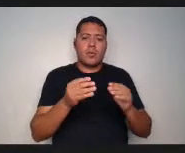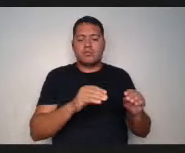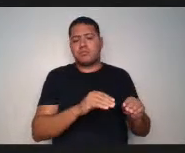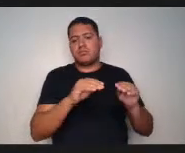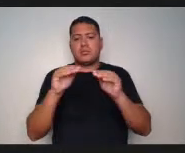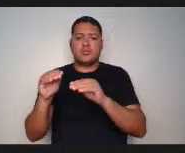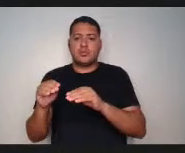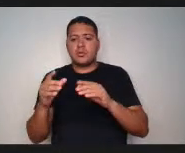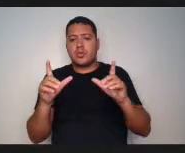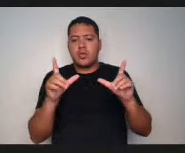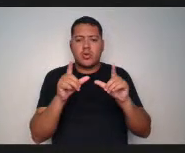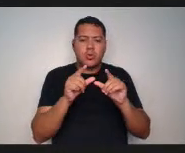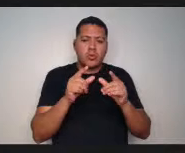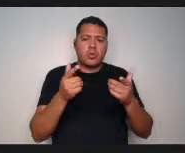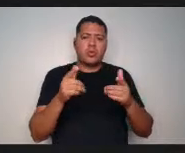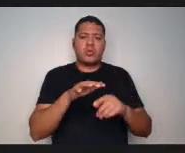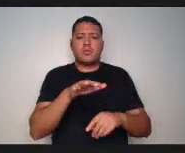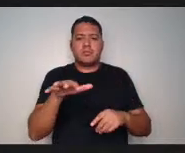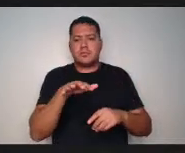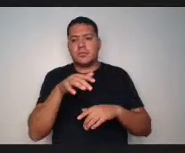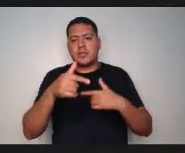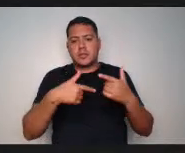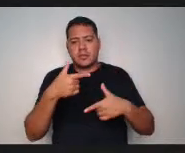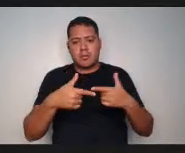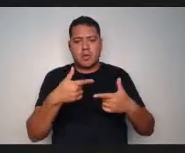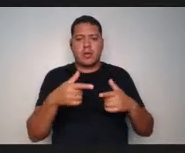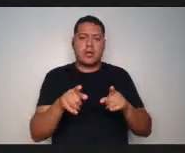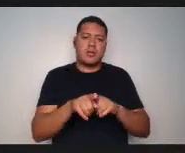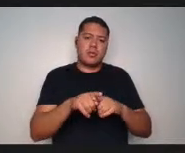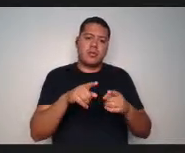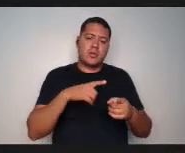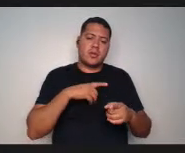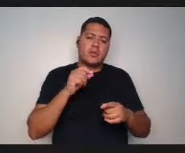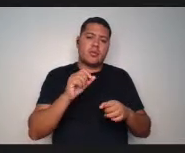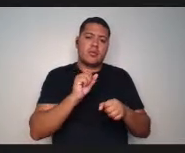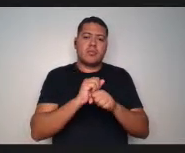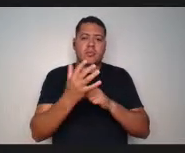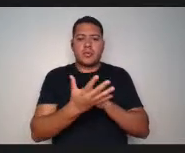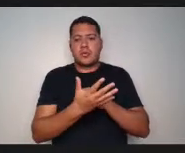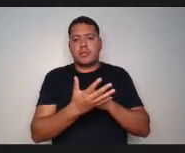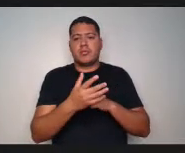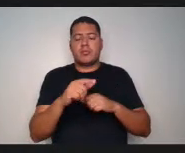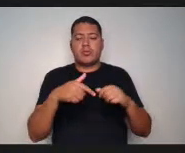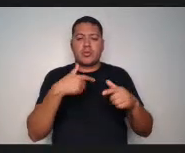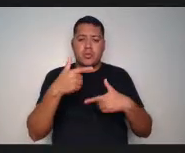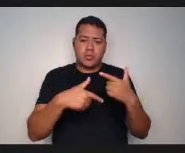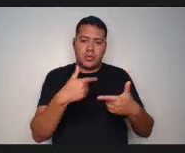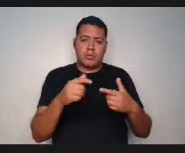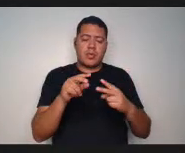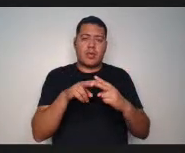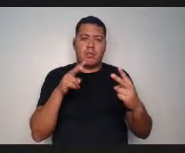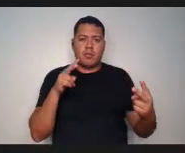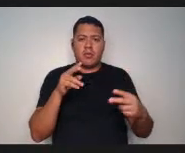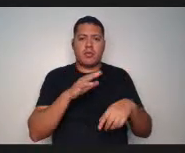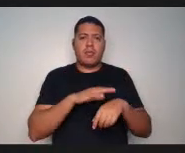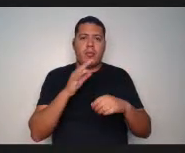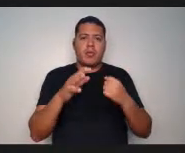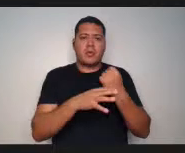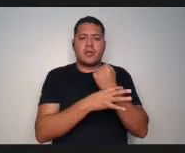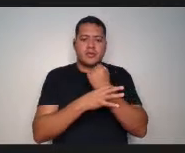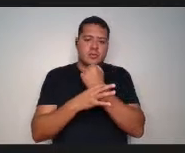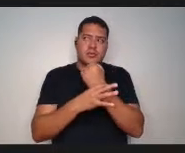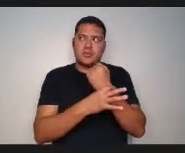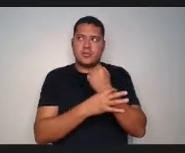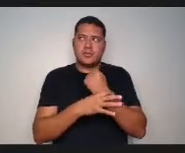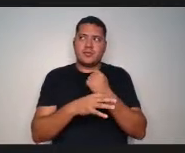But is remote work safe or safer? We know that most workers who work from home were far less likely